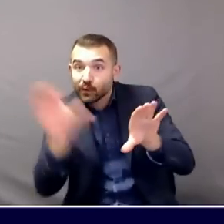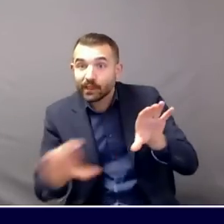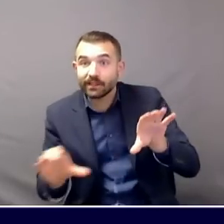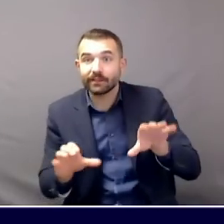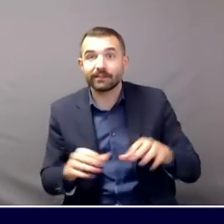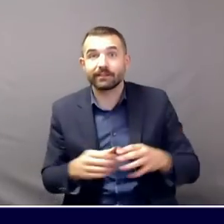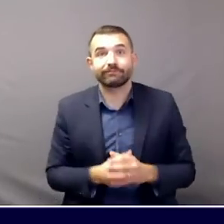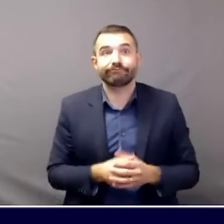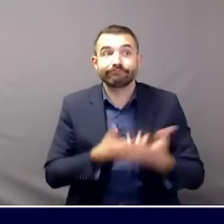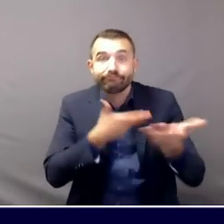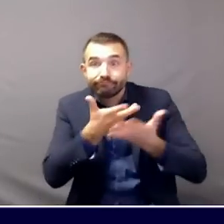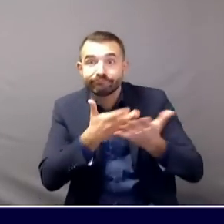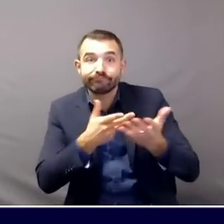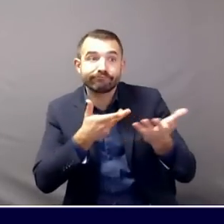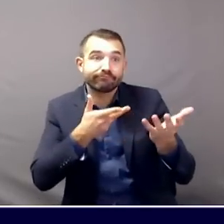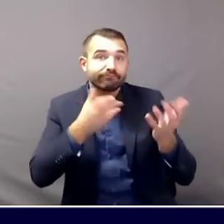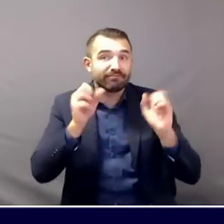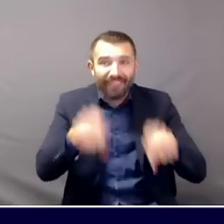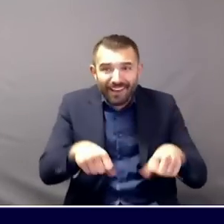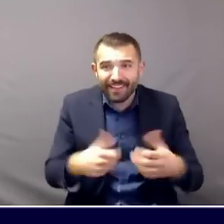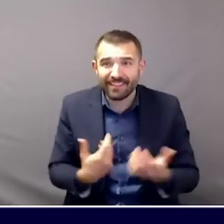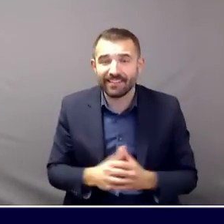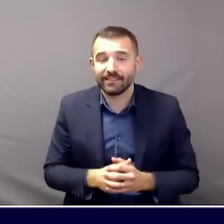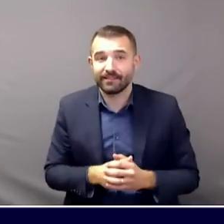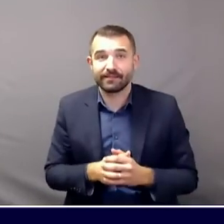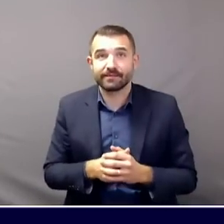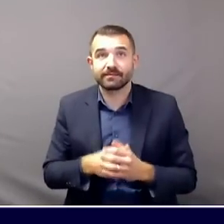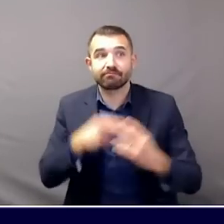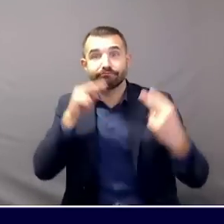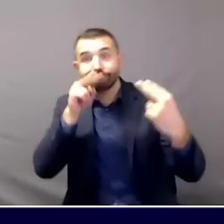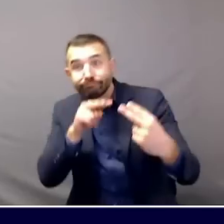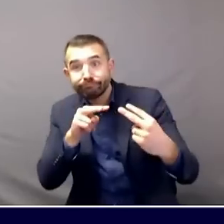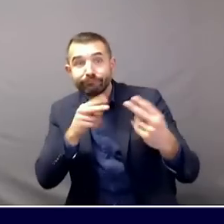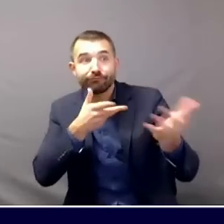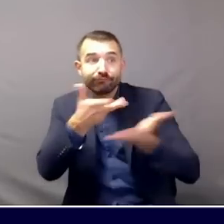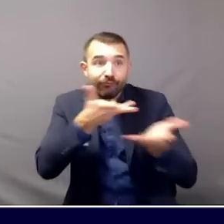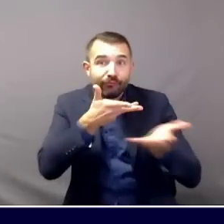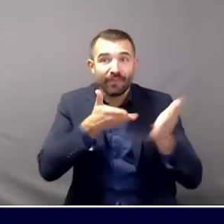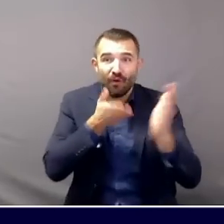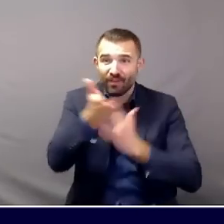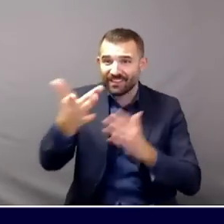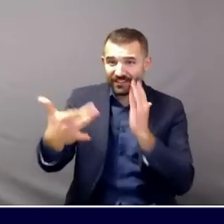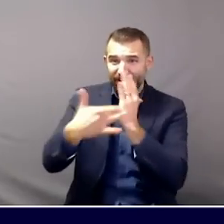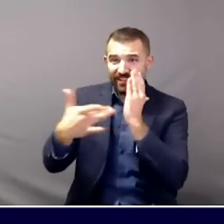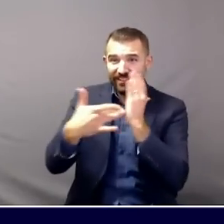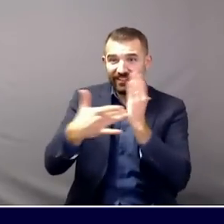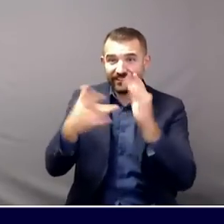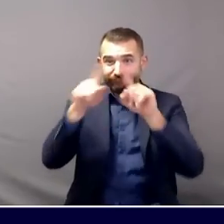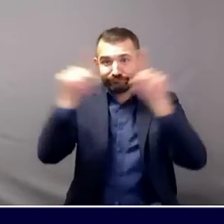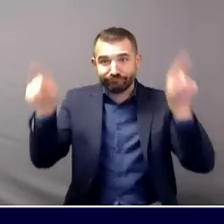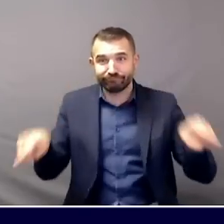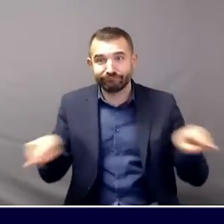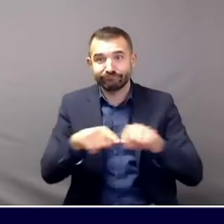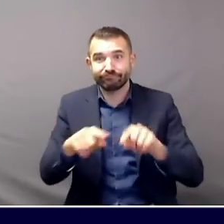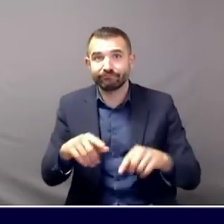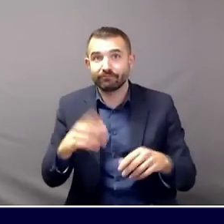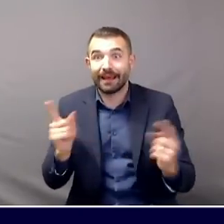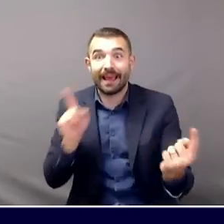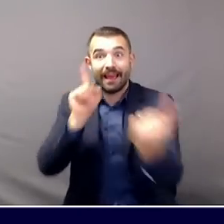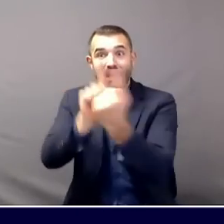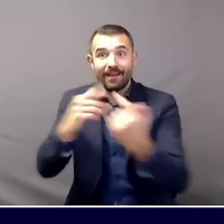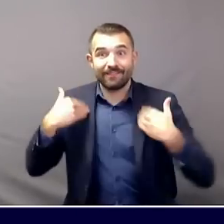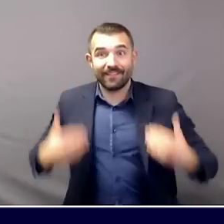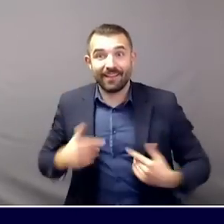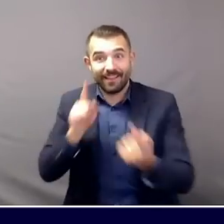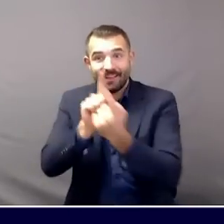will allow us each to see each other while making sure we're all safe, and that's what's most important right now. So as you make your own